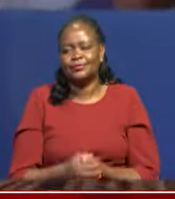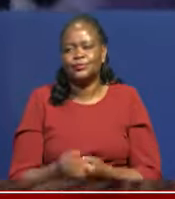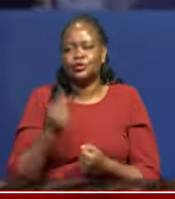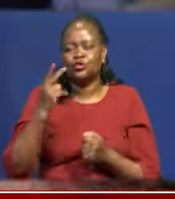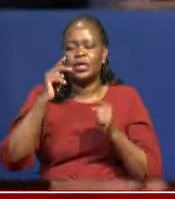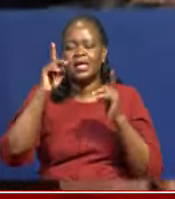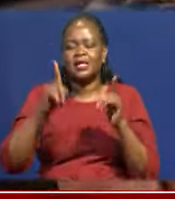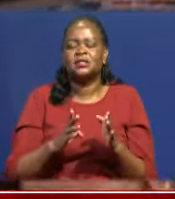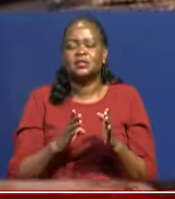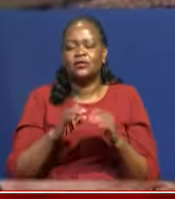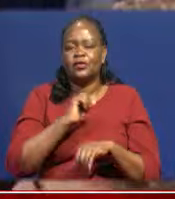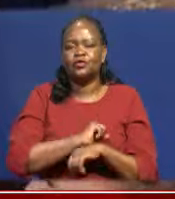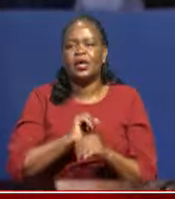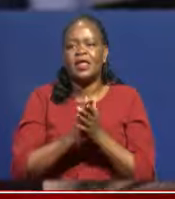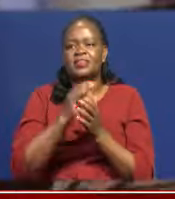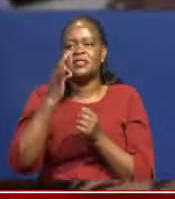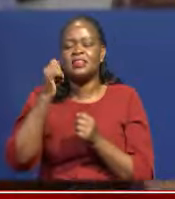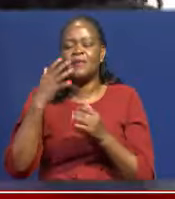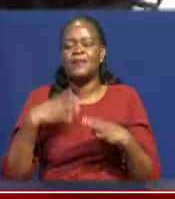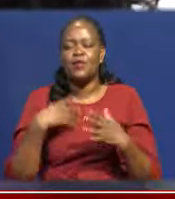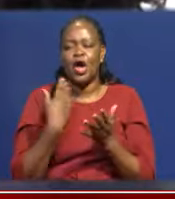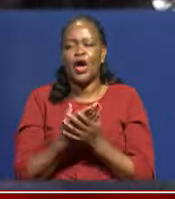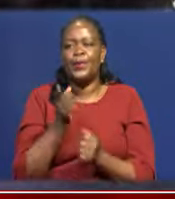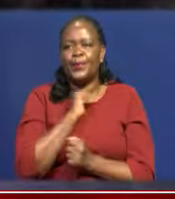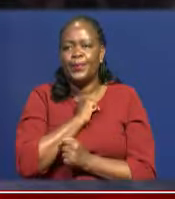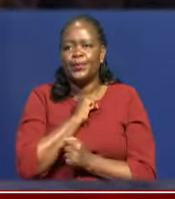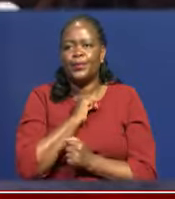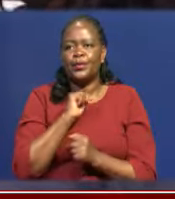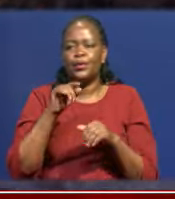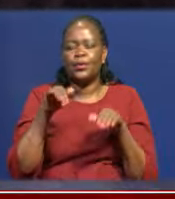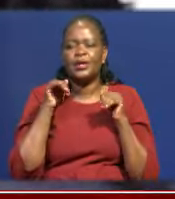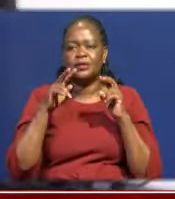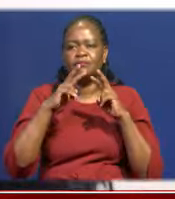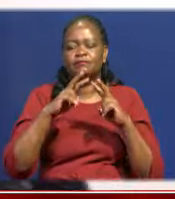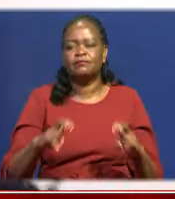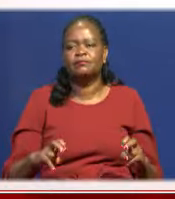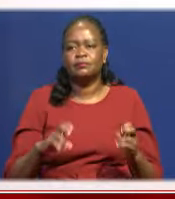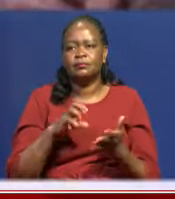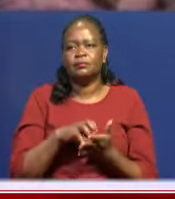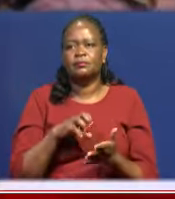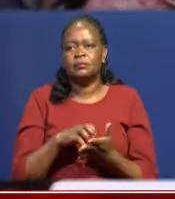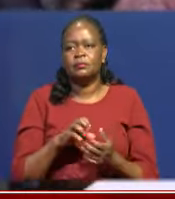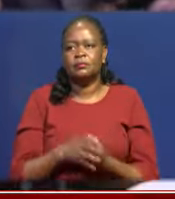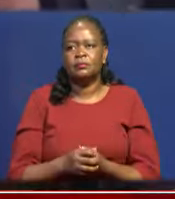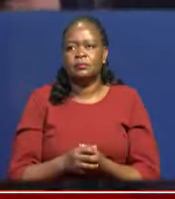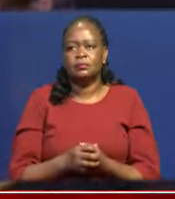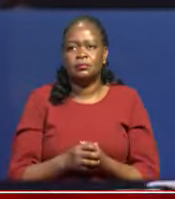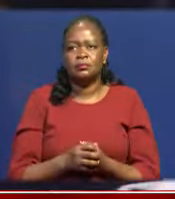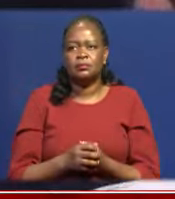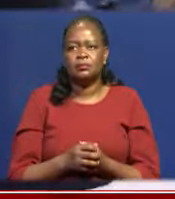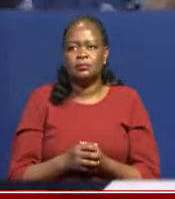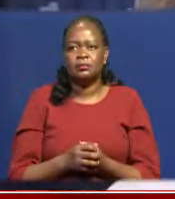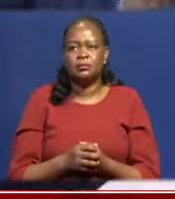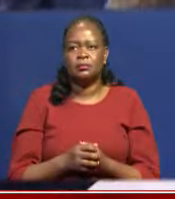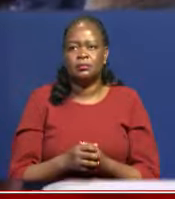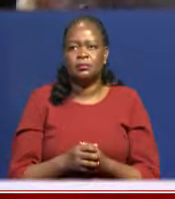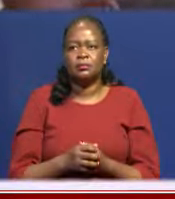directors of the school and three other people remain in custody pending a probe into the case. For Prime Edition, I'm Joseph Wakhungu.